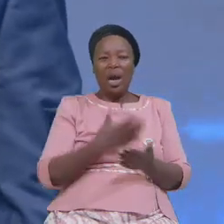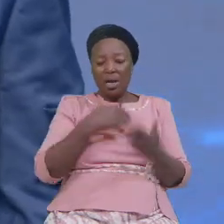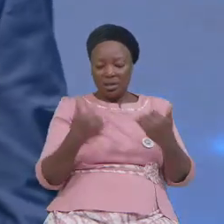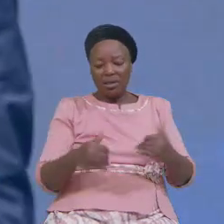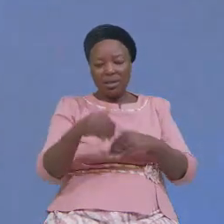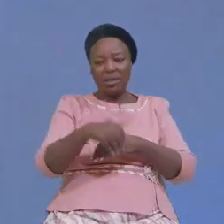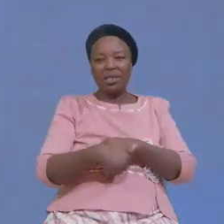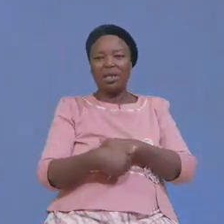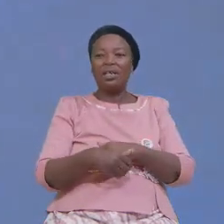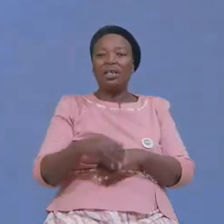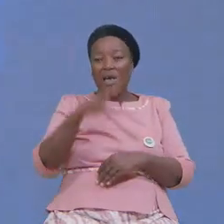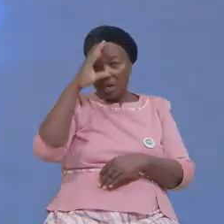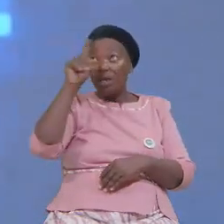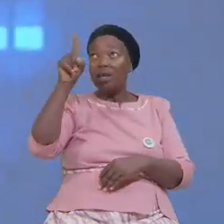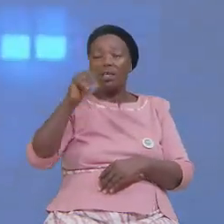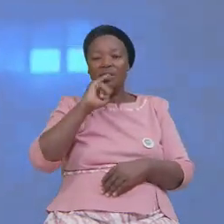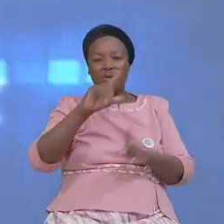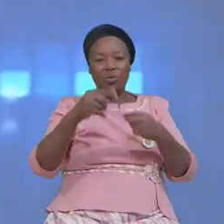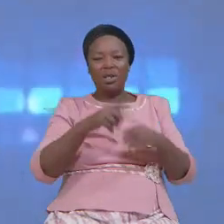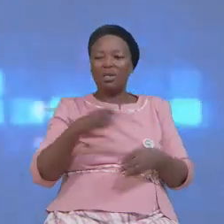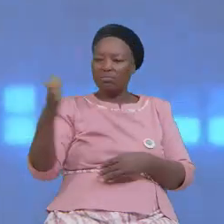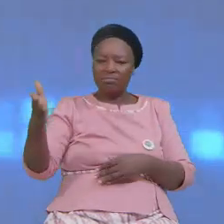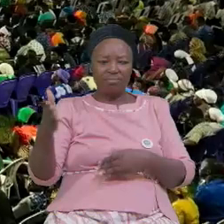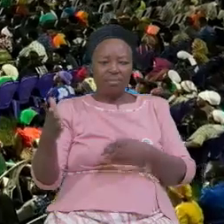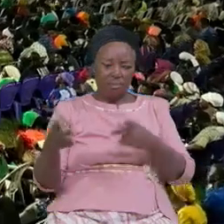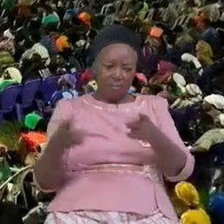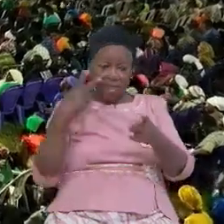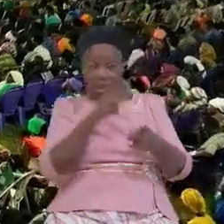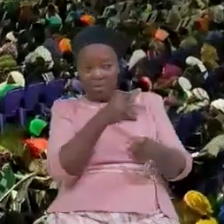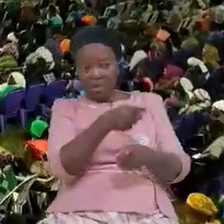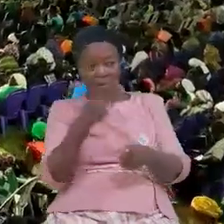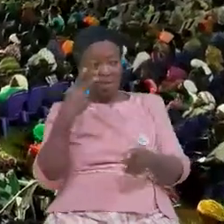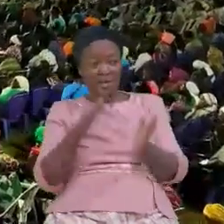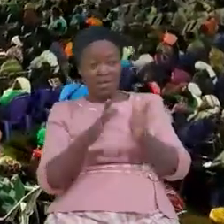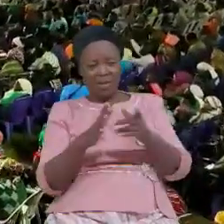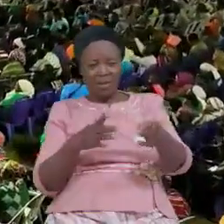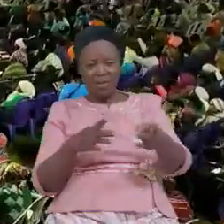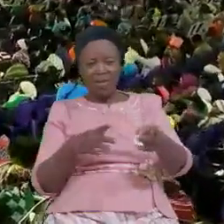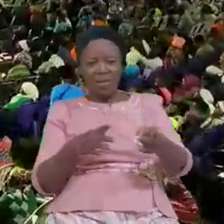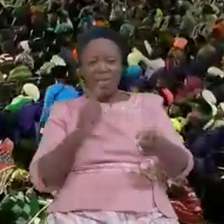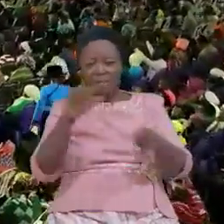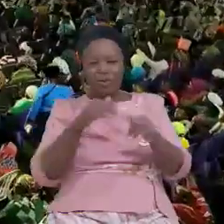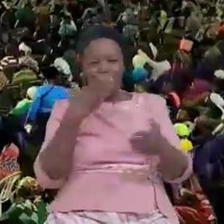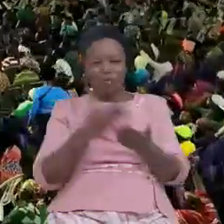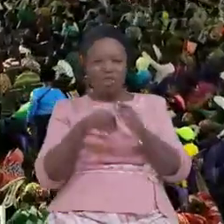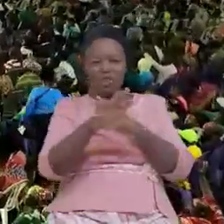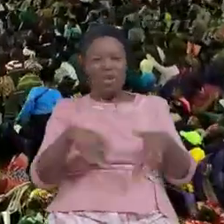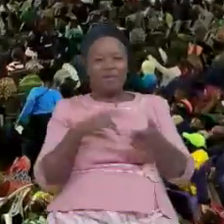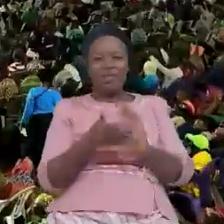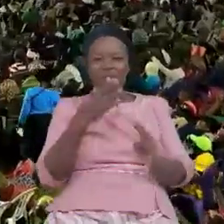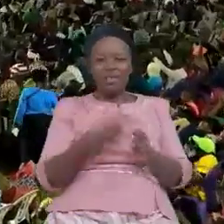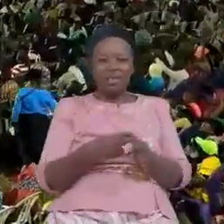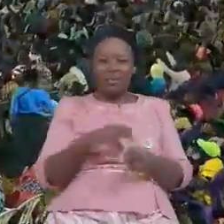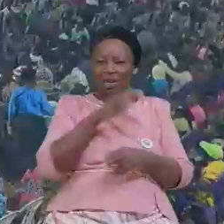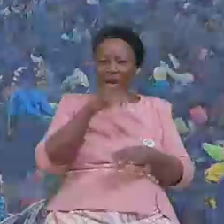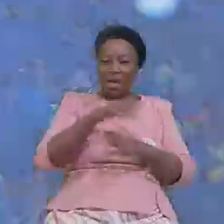is going about there. Look at him there. He'll do good in your life. At the center